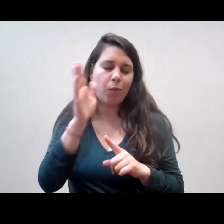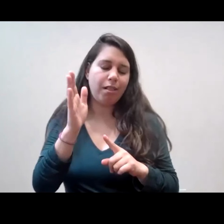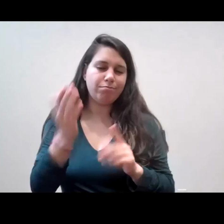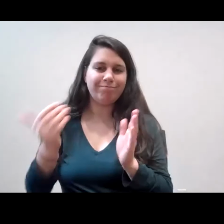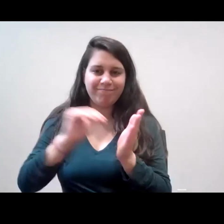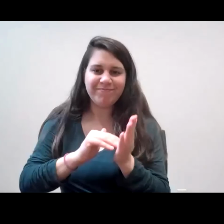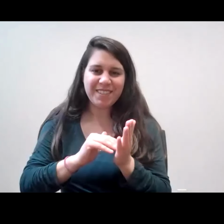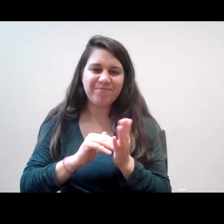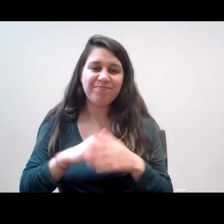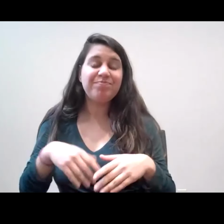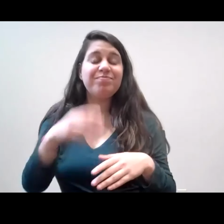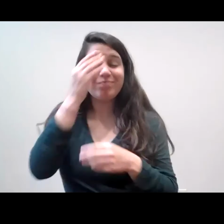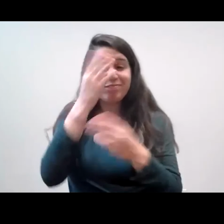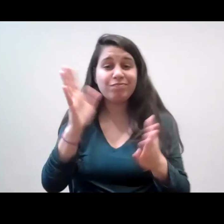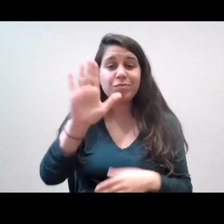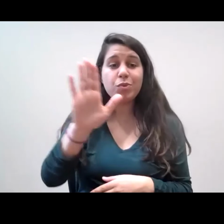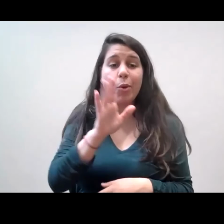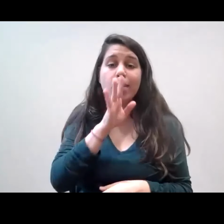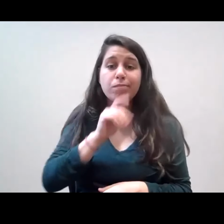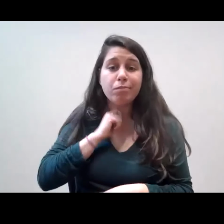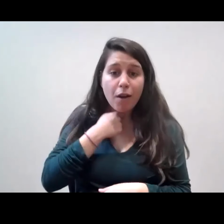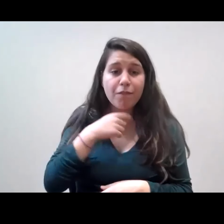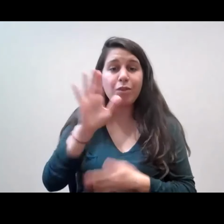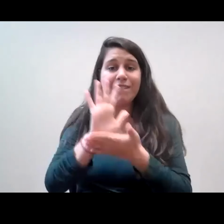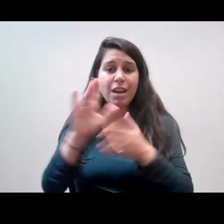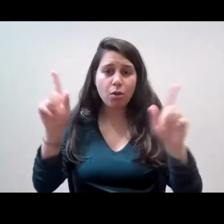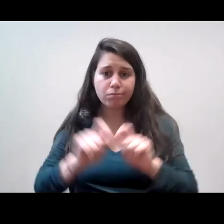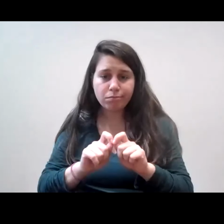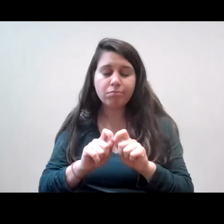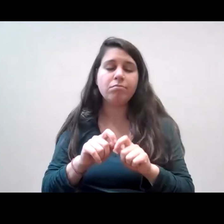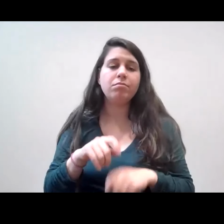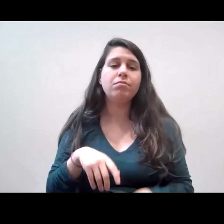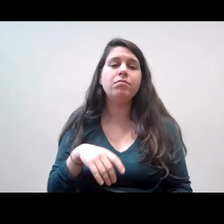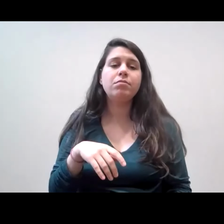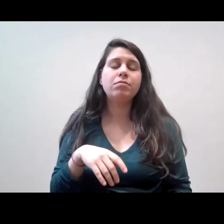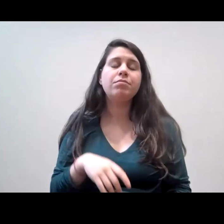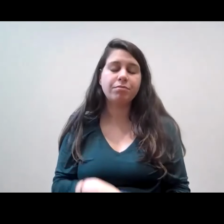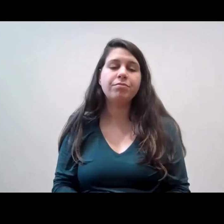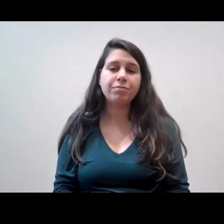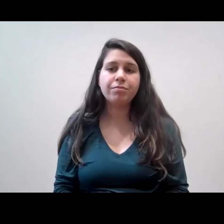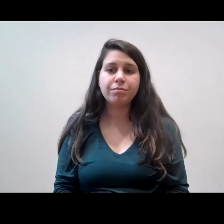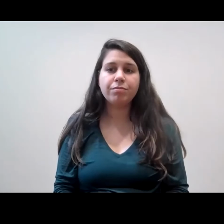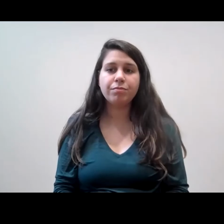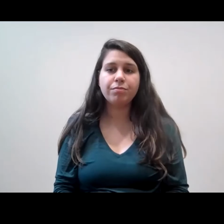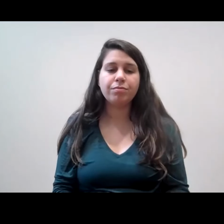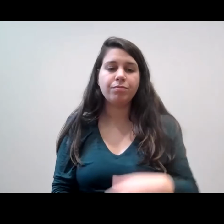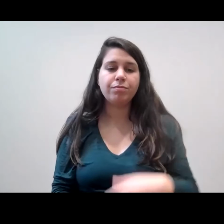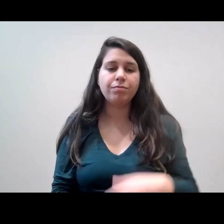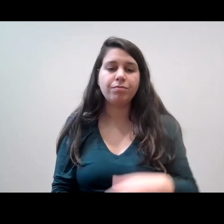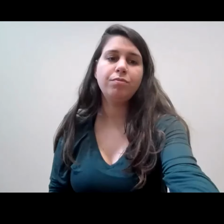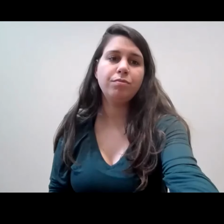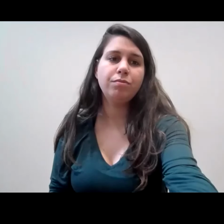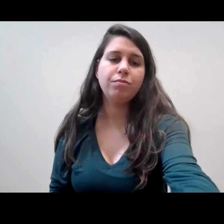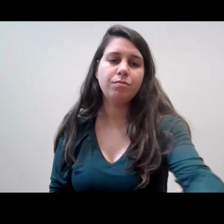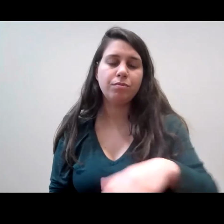today that the microphones and the cameras will be kept off for everyone. That's throughout the presentation